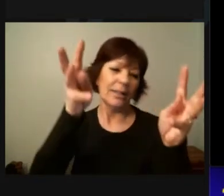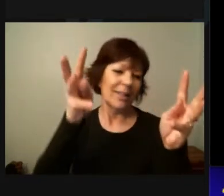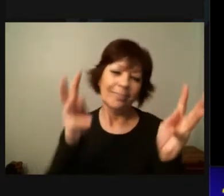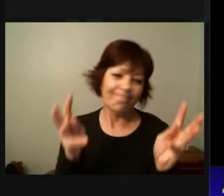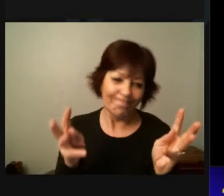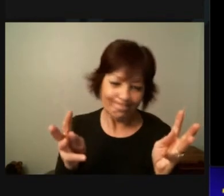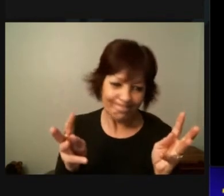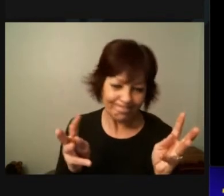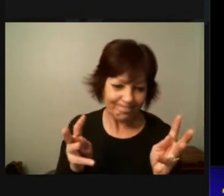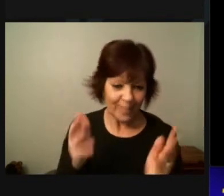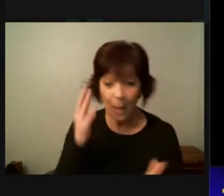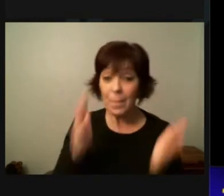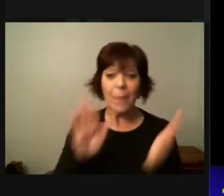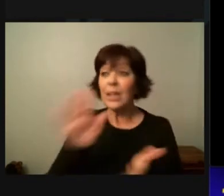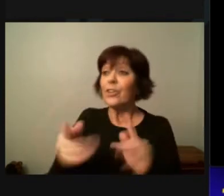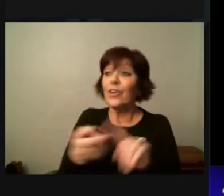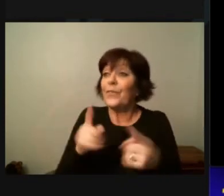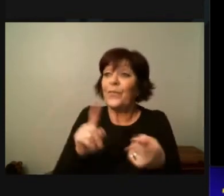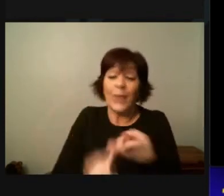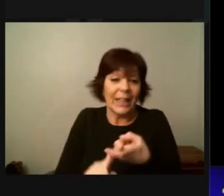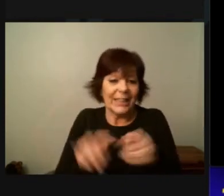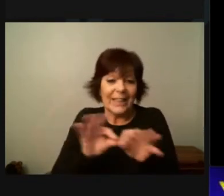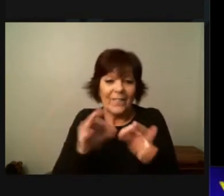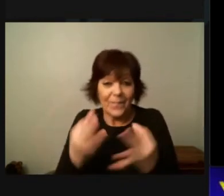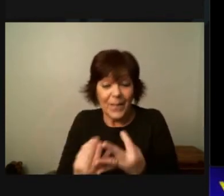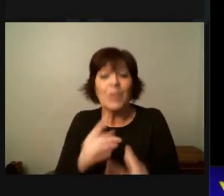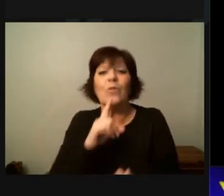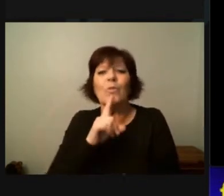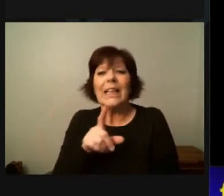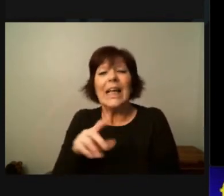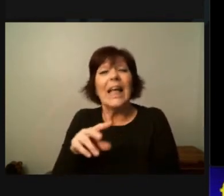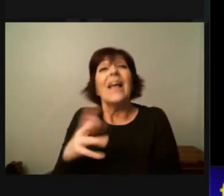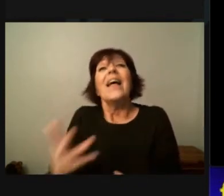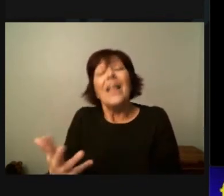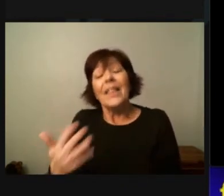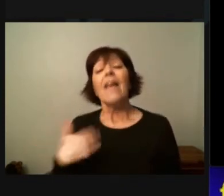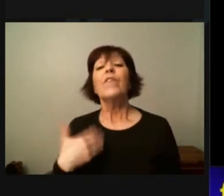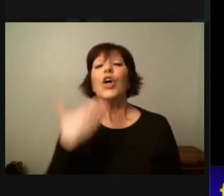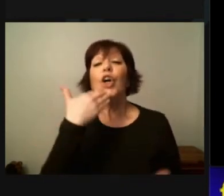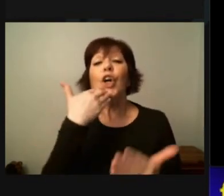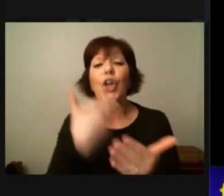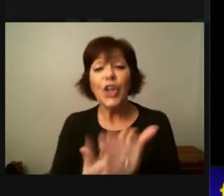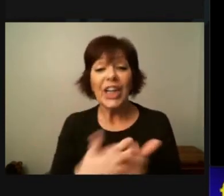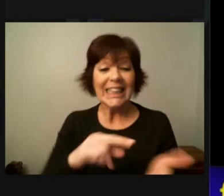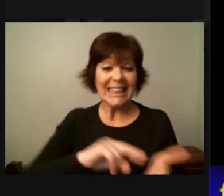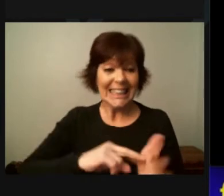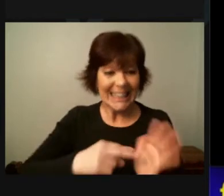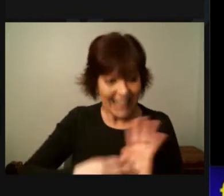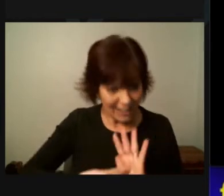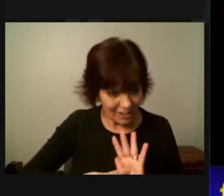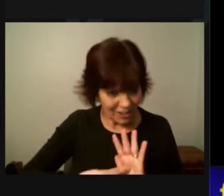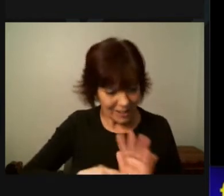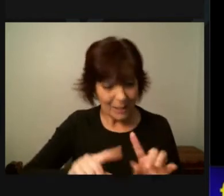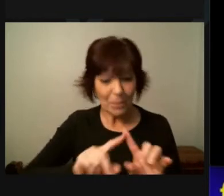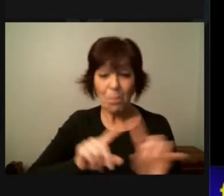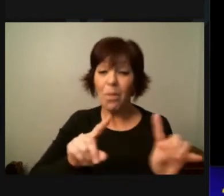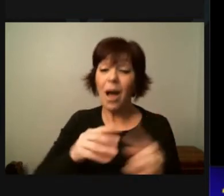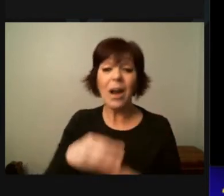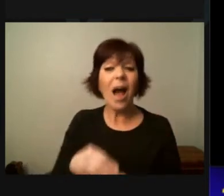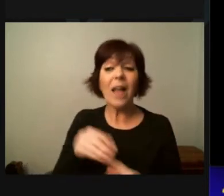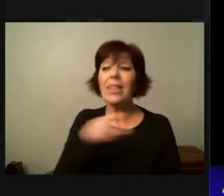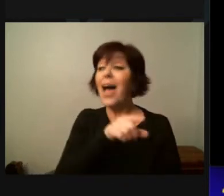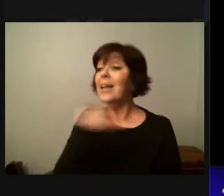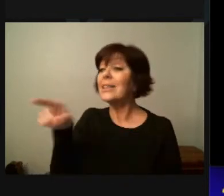of our friends and family members who really mean well, but unless they're scientists